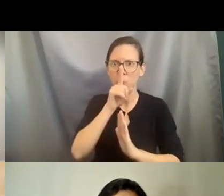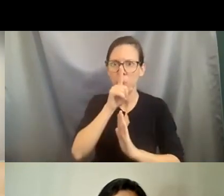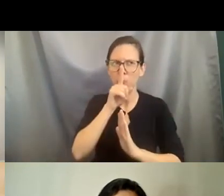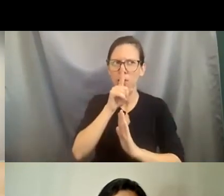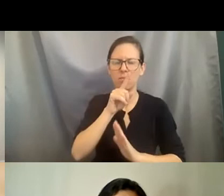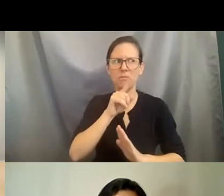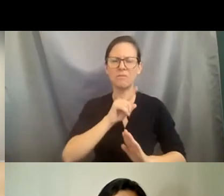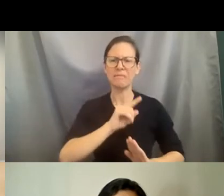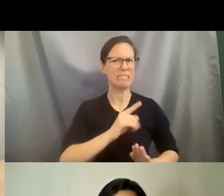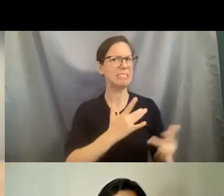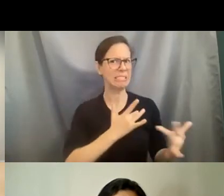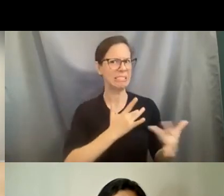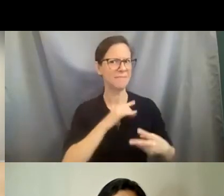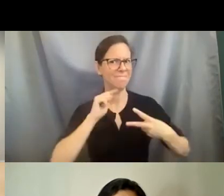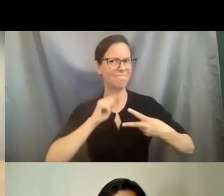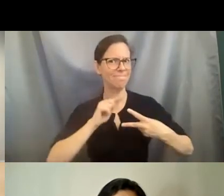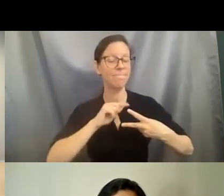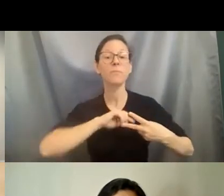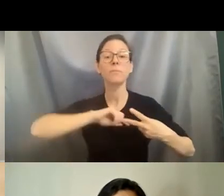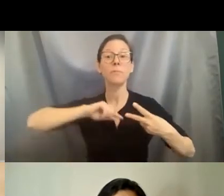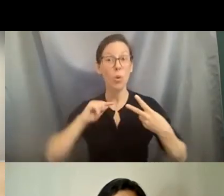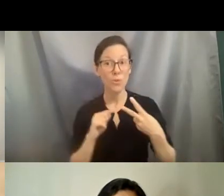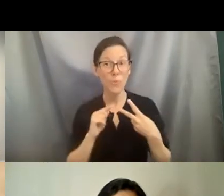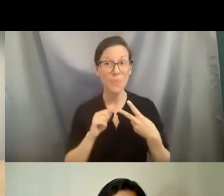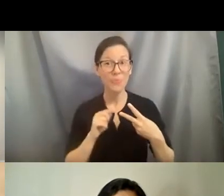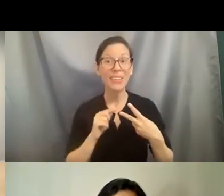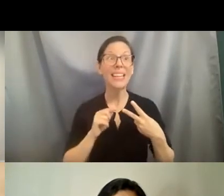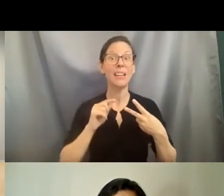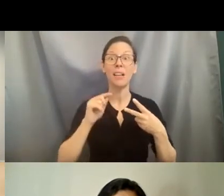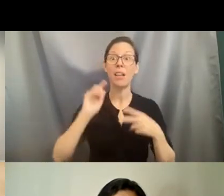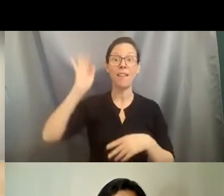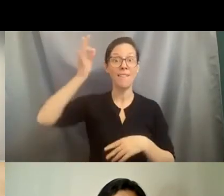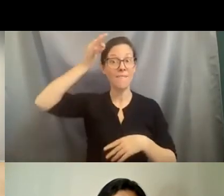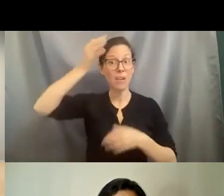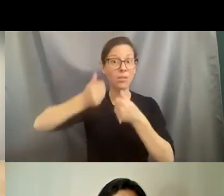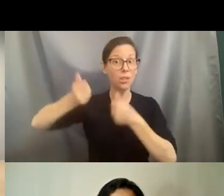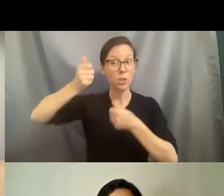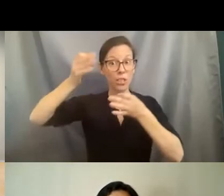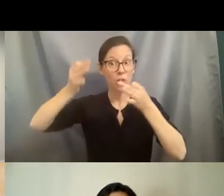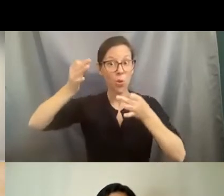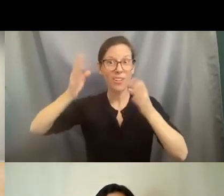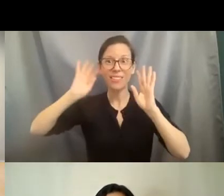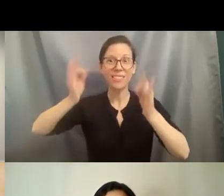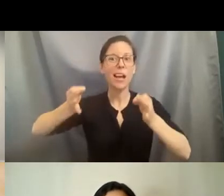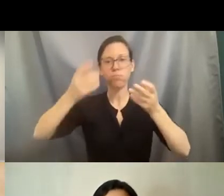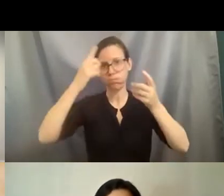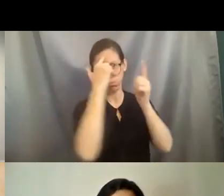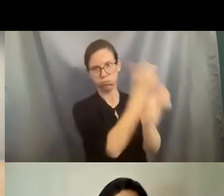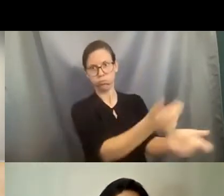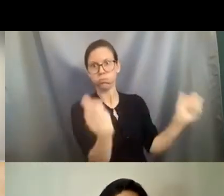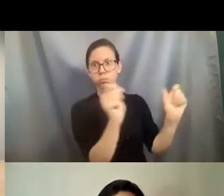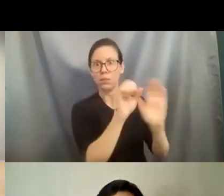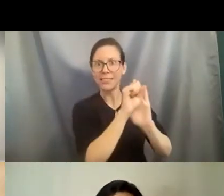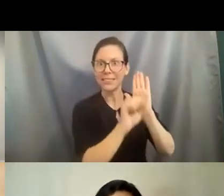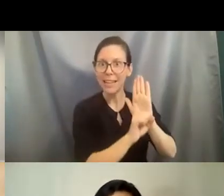important issue over to states, you're going to have just a mismatch of